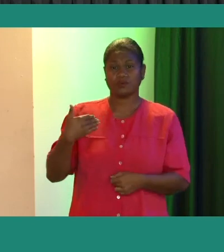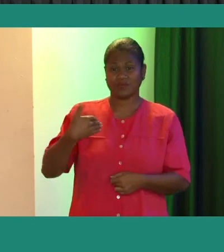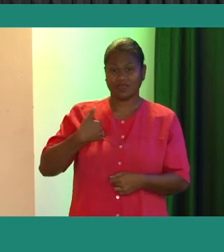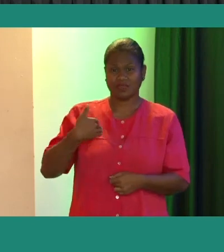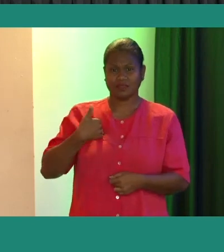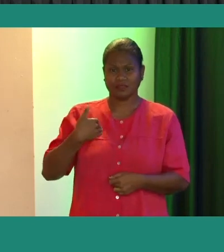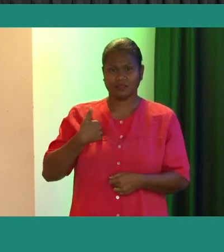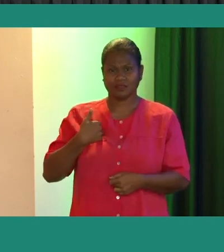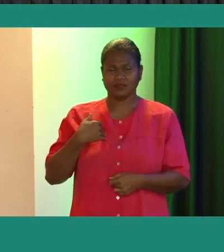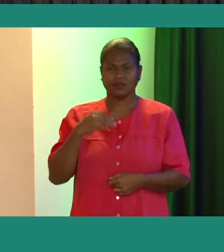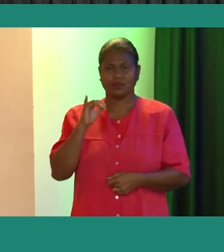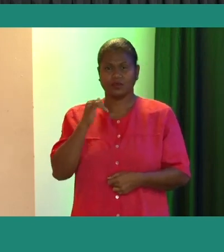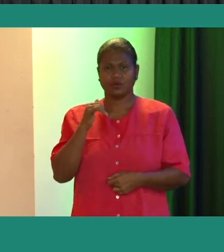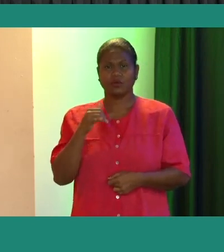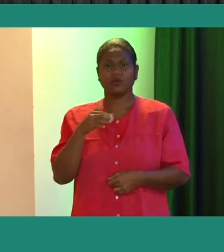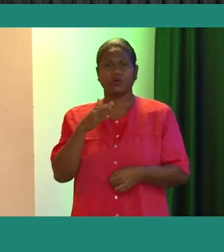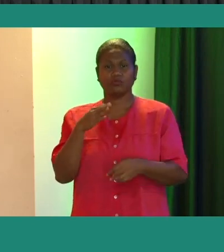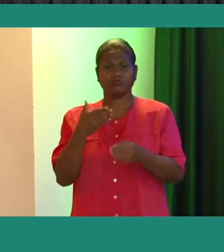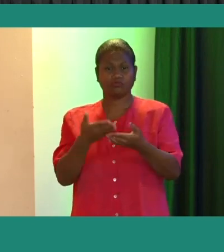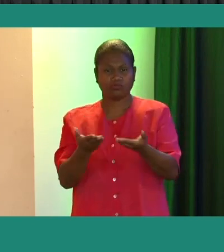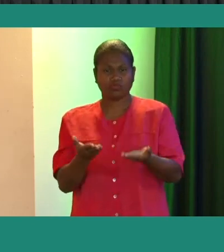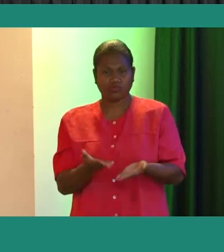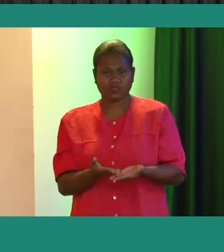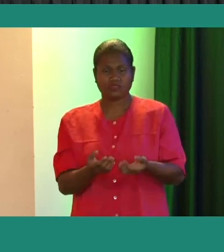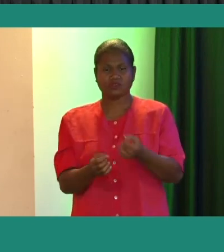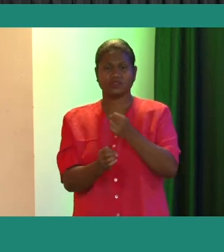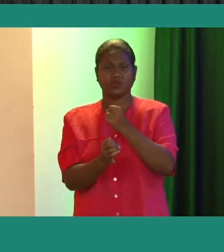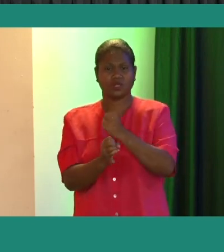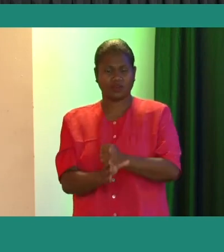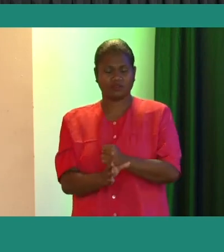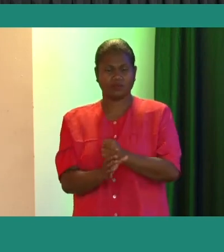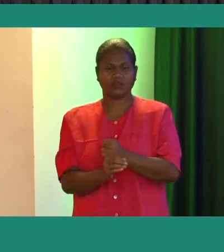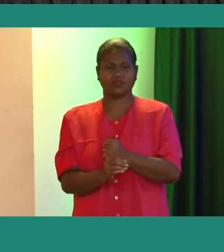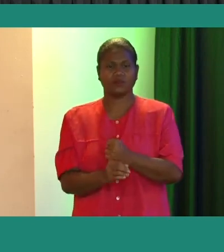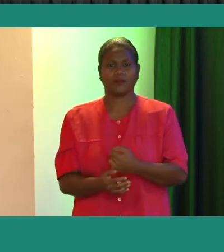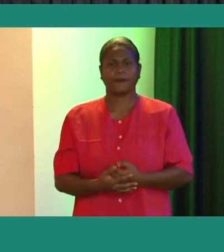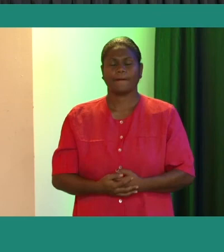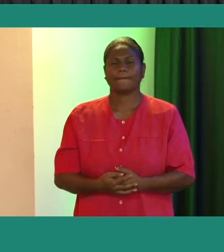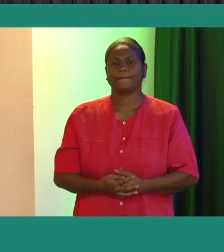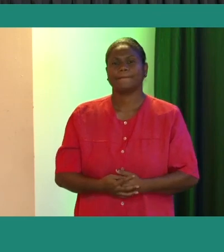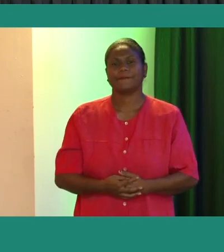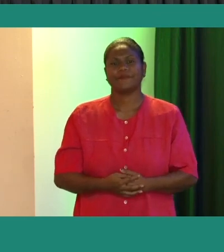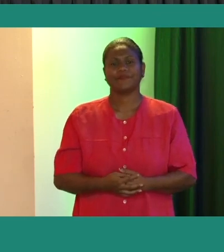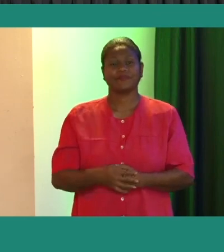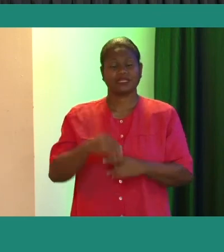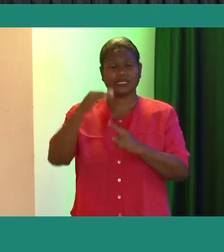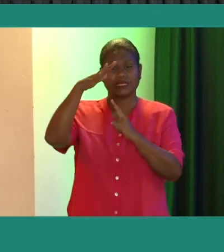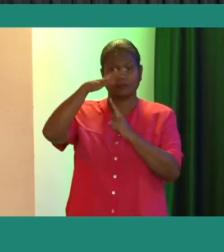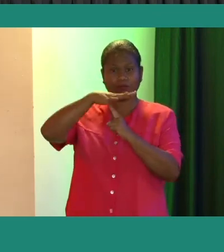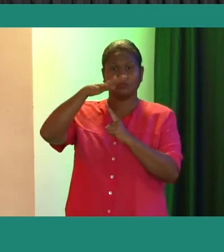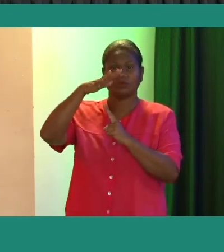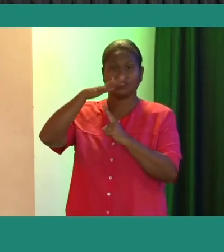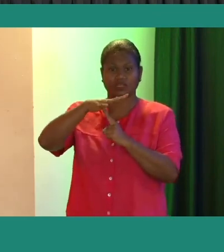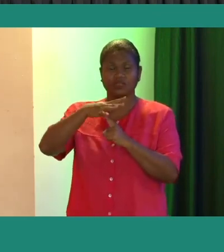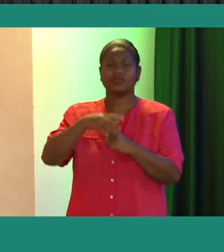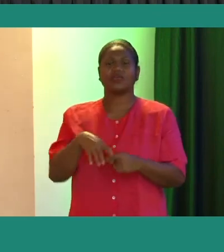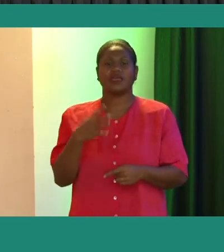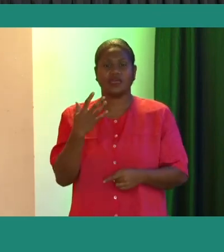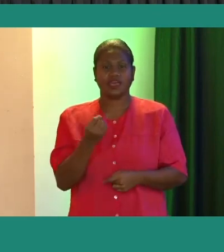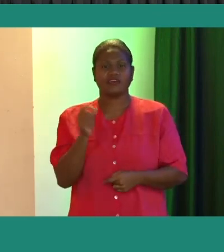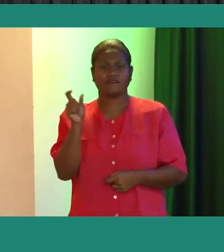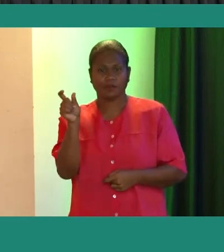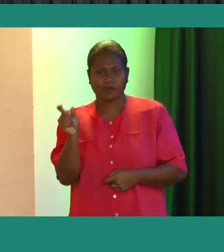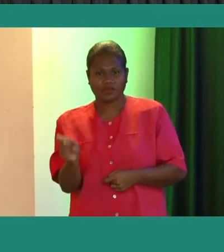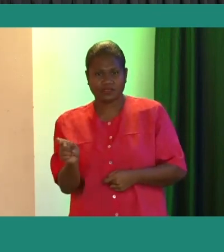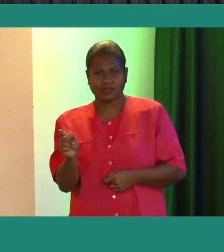the provincial governments. That is why it is important that we have GESI officers in those entities,